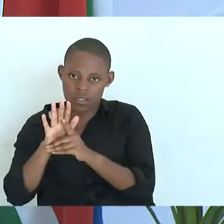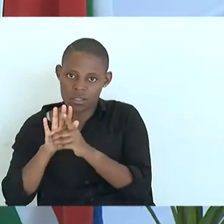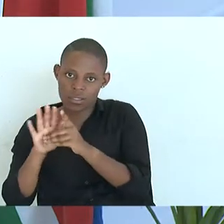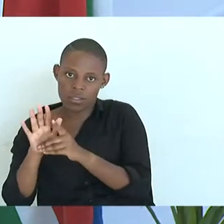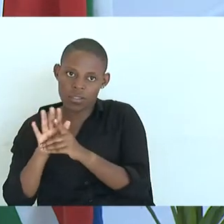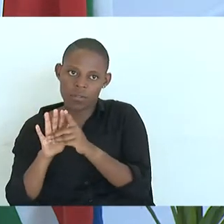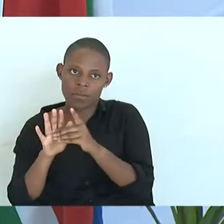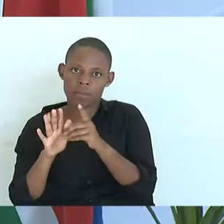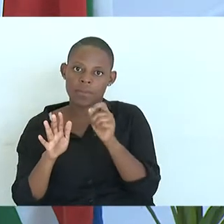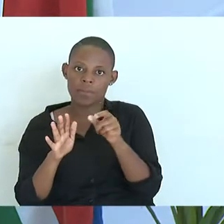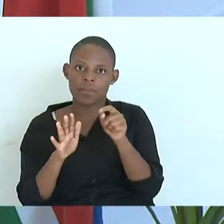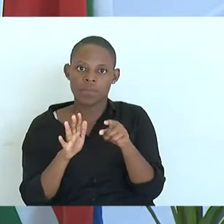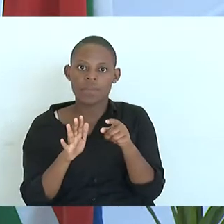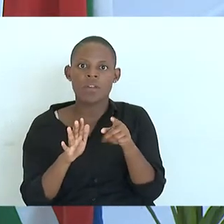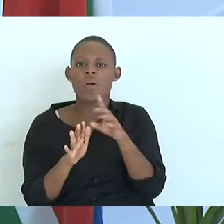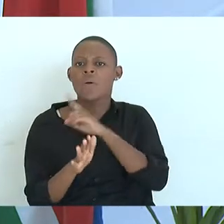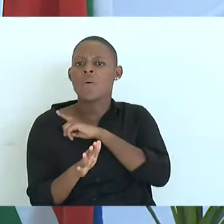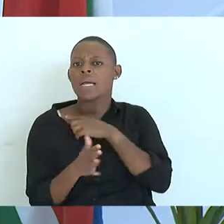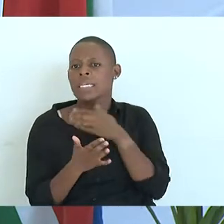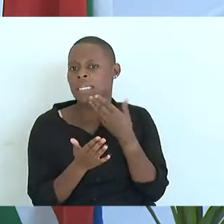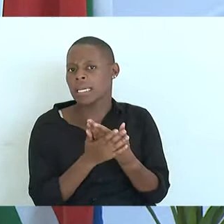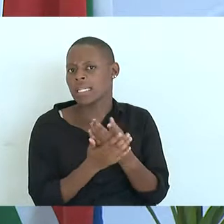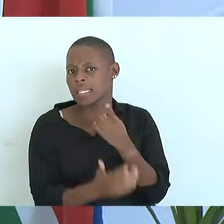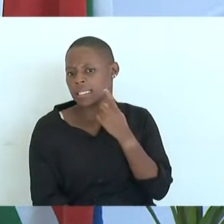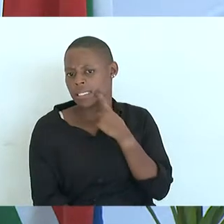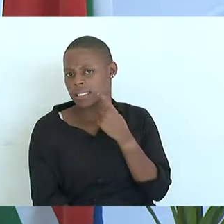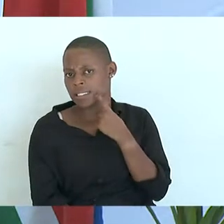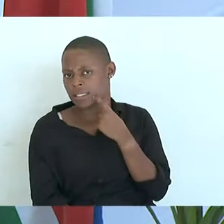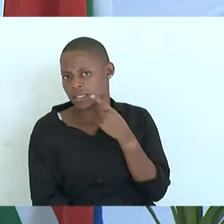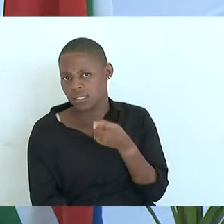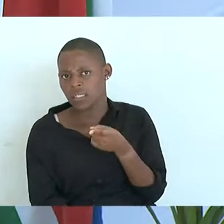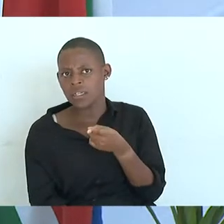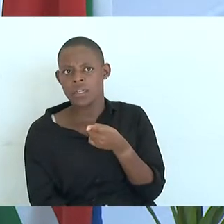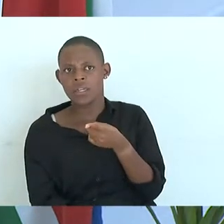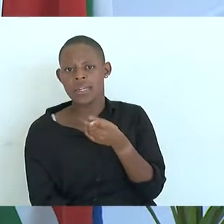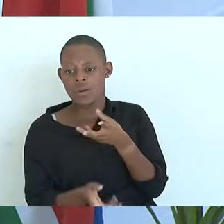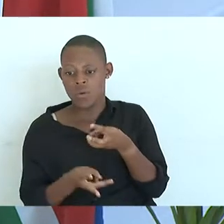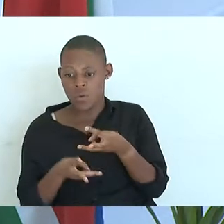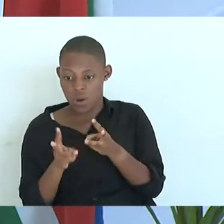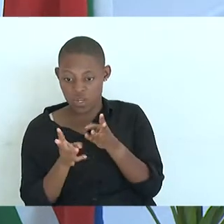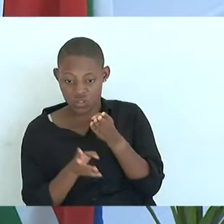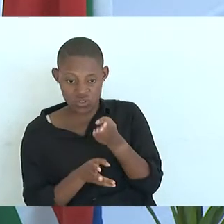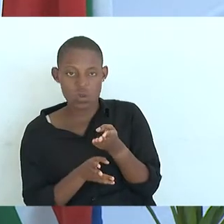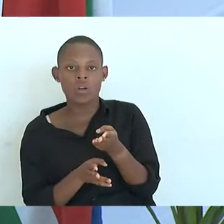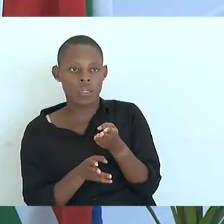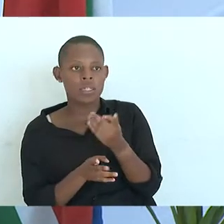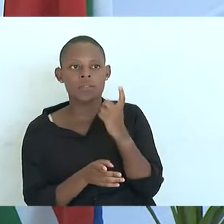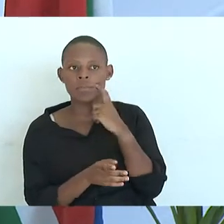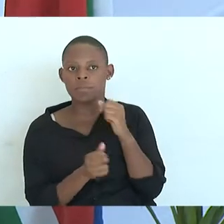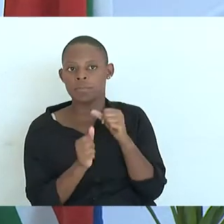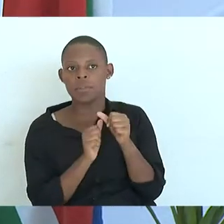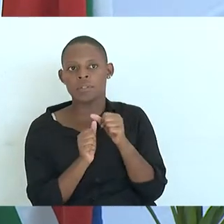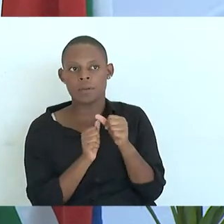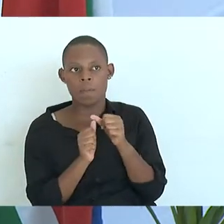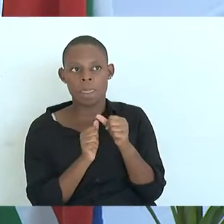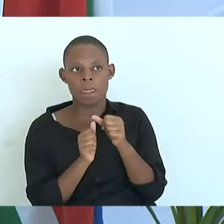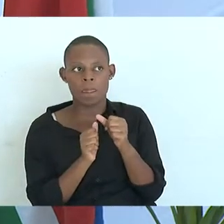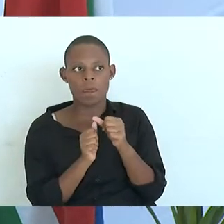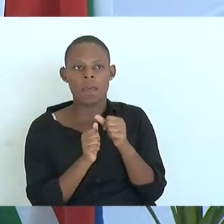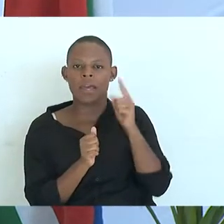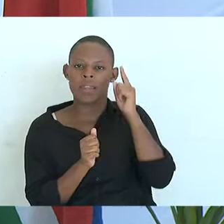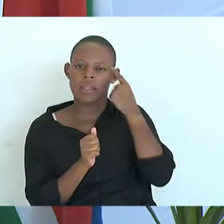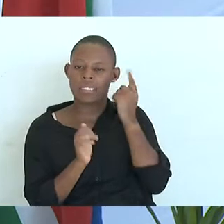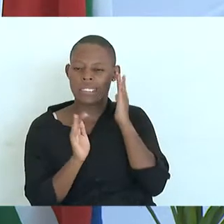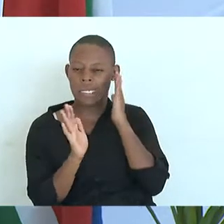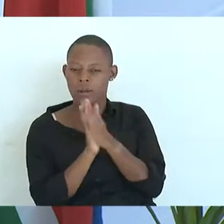because it becomes easier if we do it through that approach. I thank you. Those were questions directed to